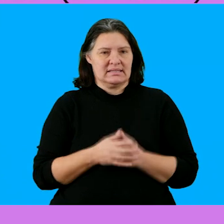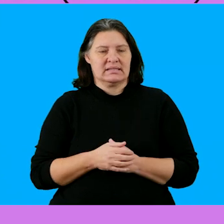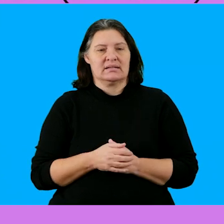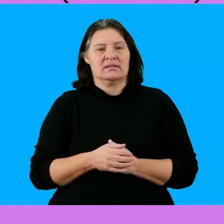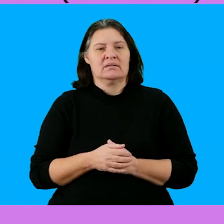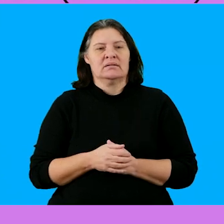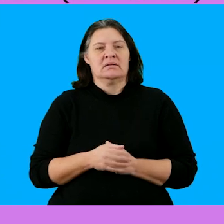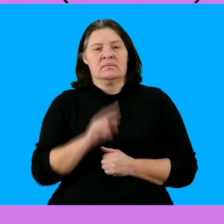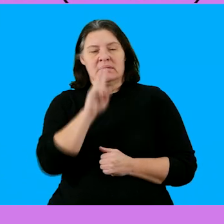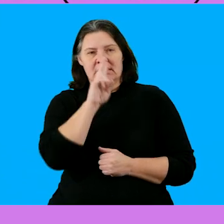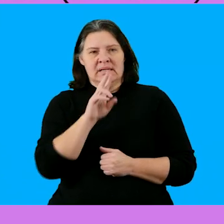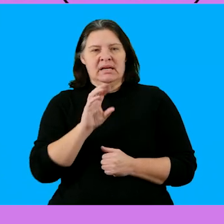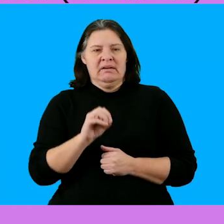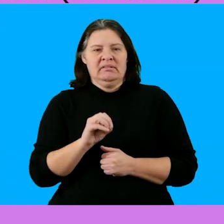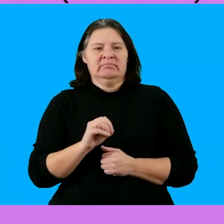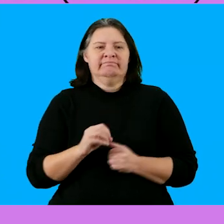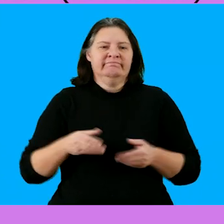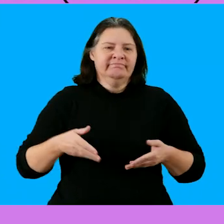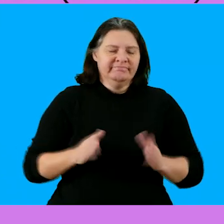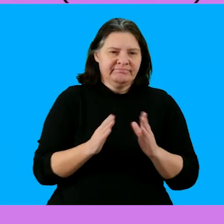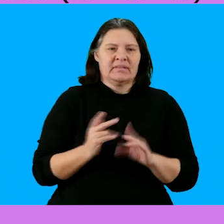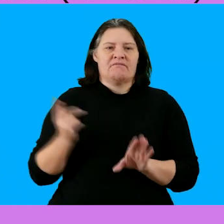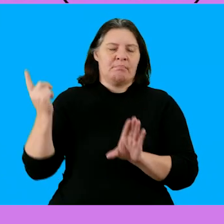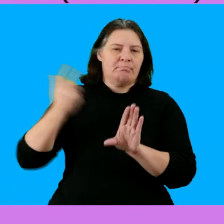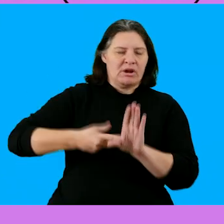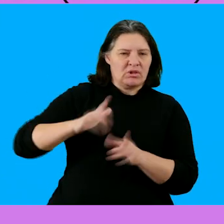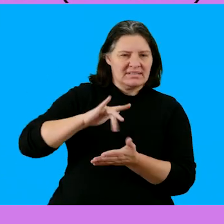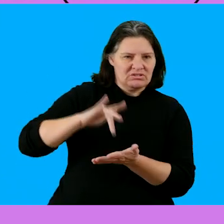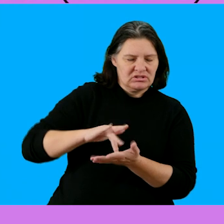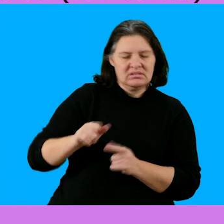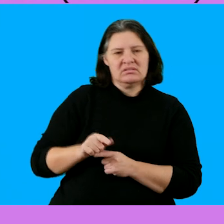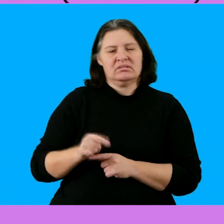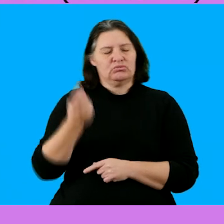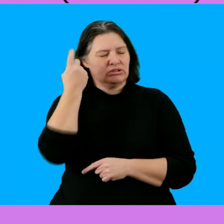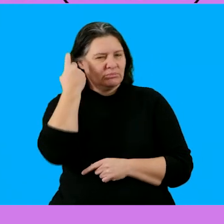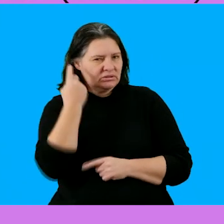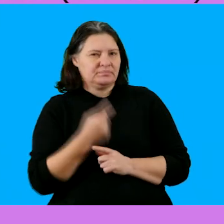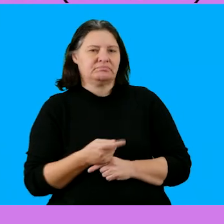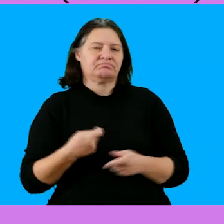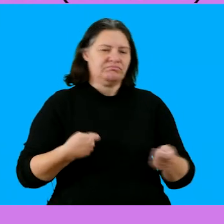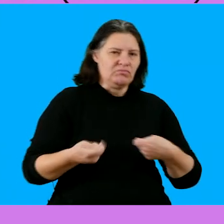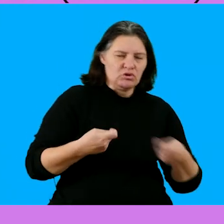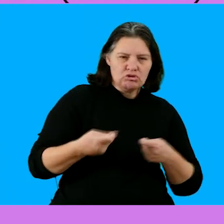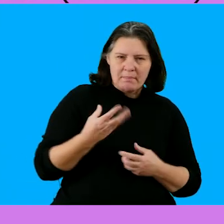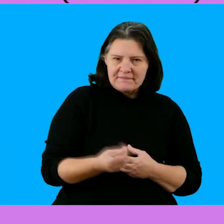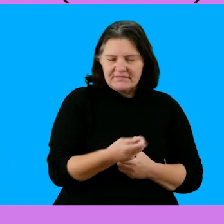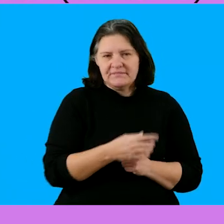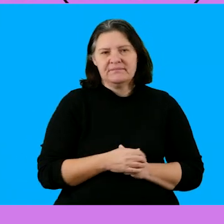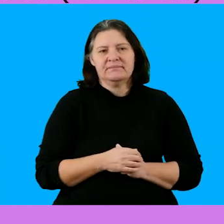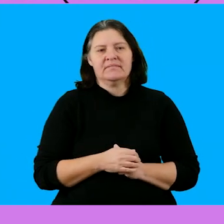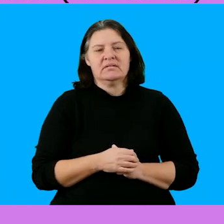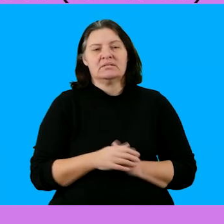gate. We can see there's the road here, there's a petrol station, reception, there's our